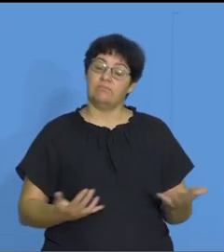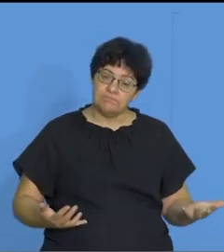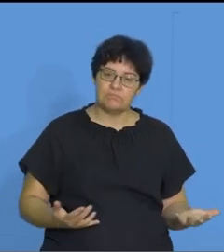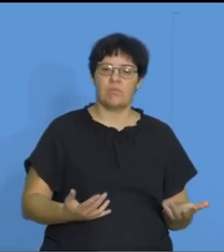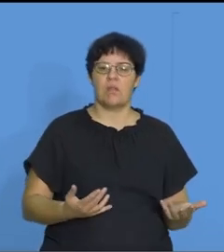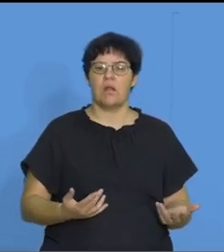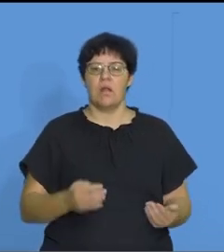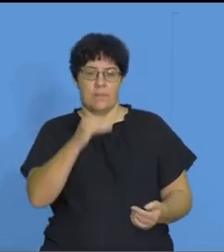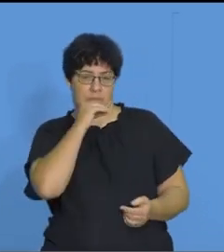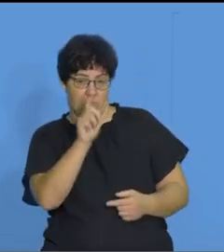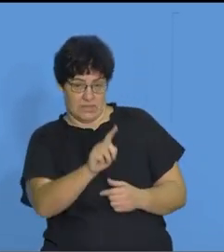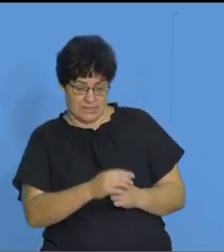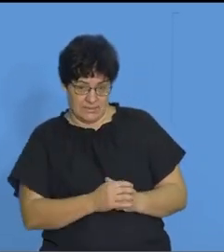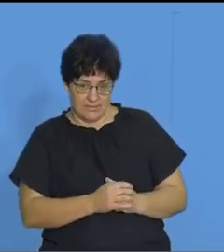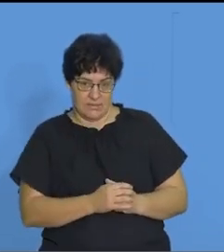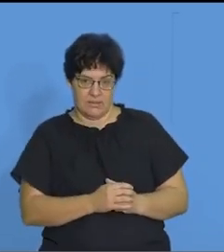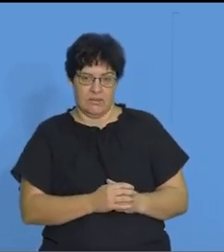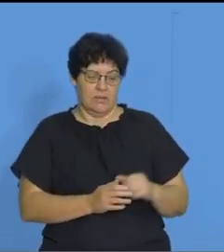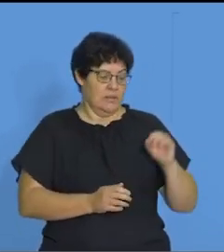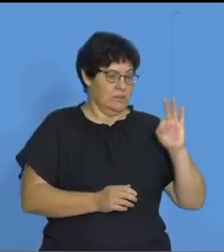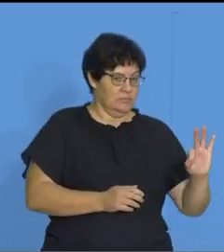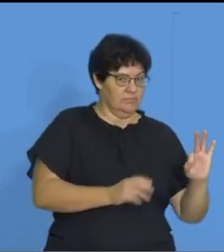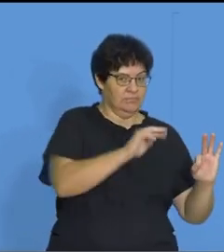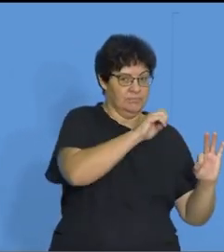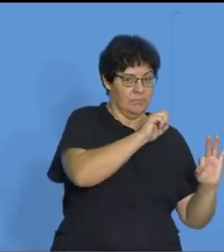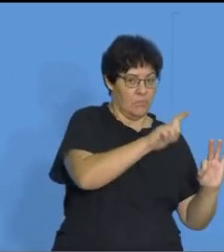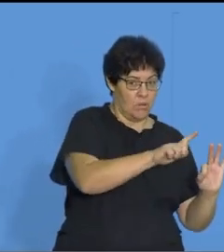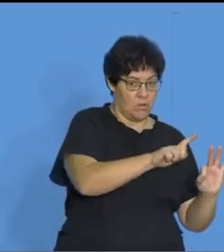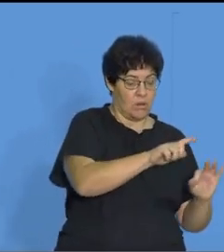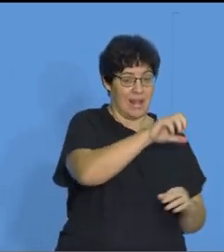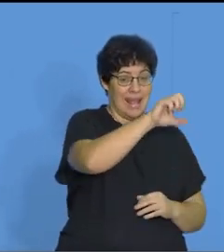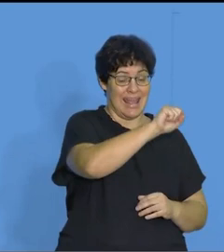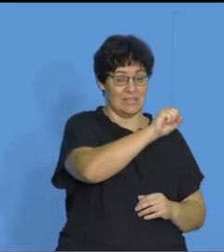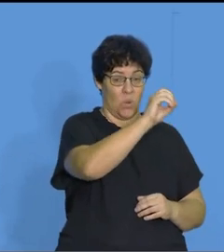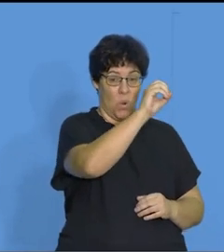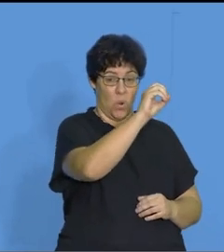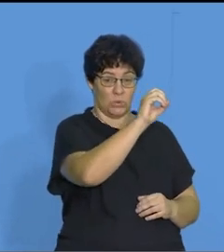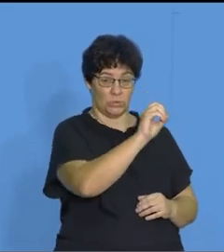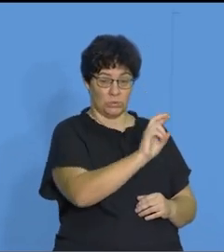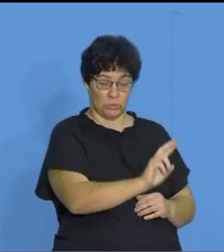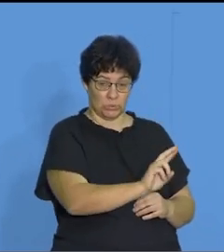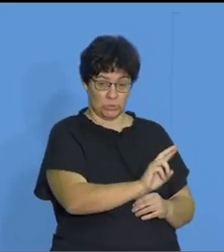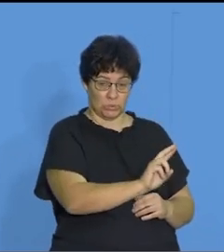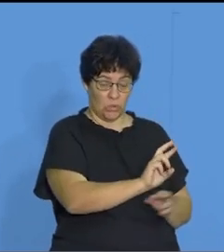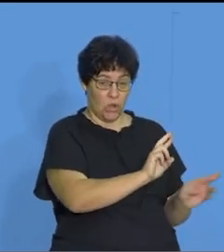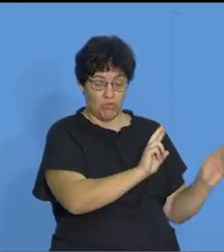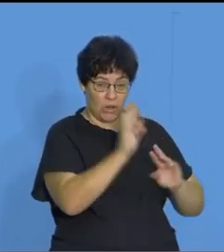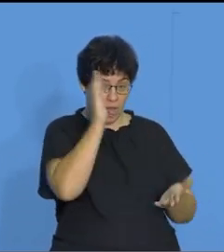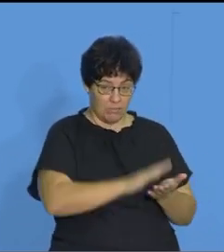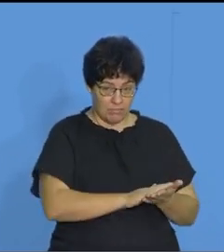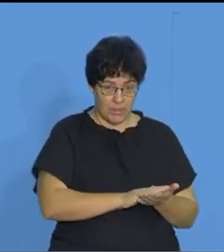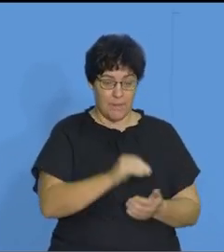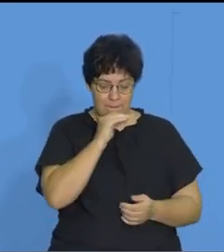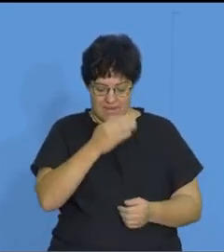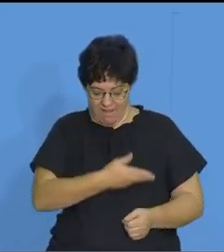what we're saying here is that if the whole 3 moles of sulfur dioxide react, it will need to